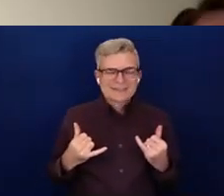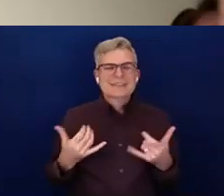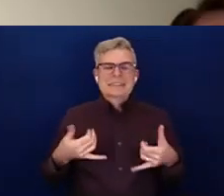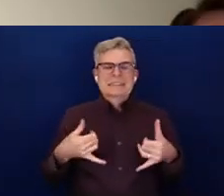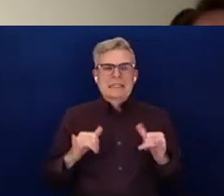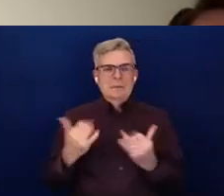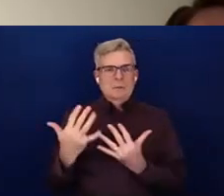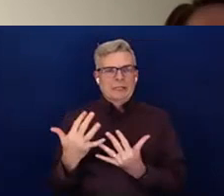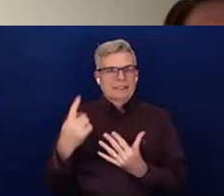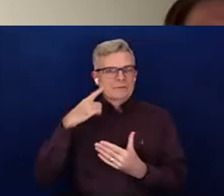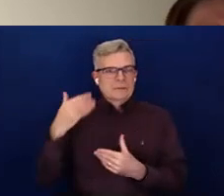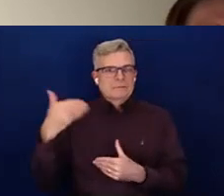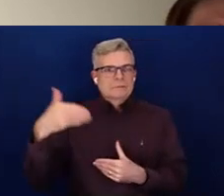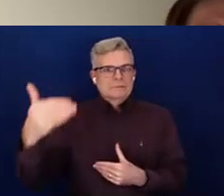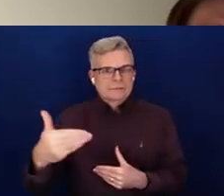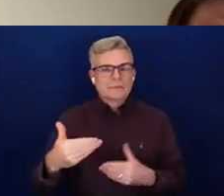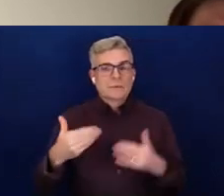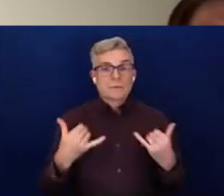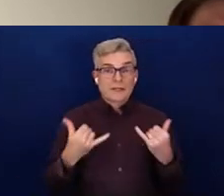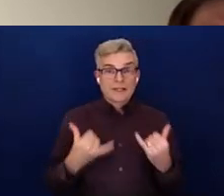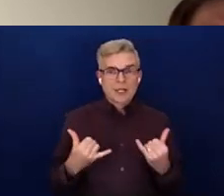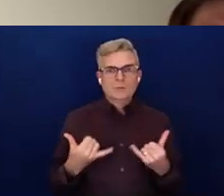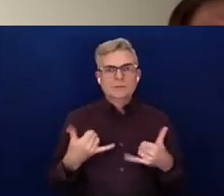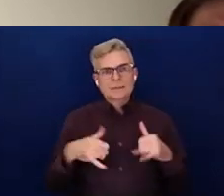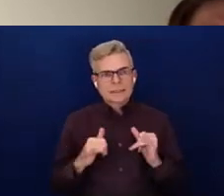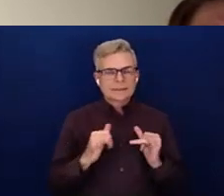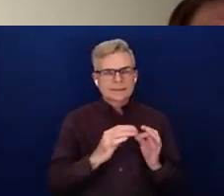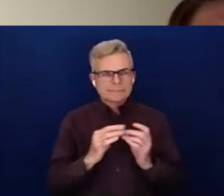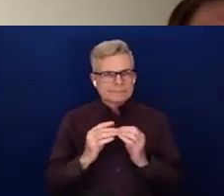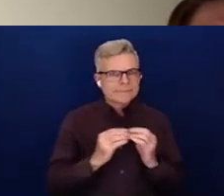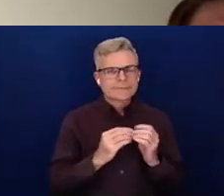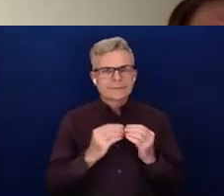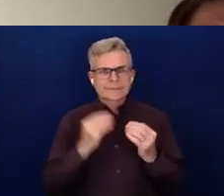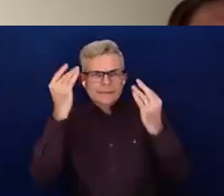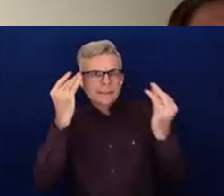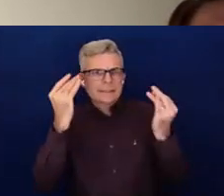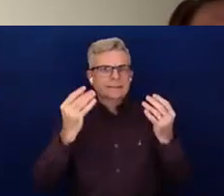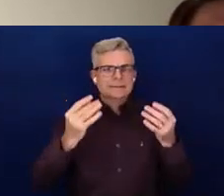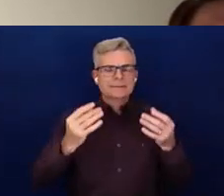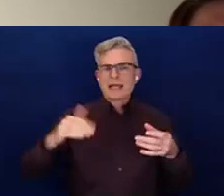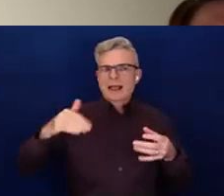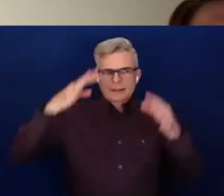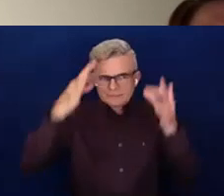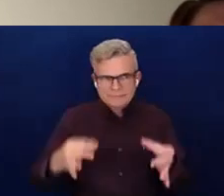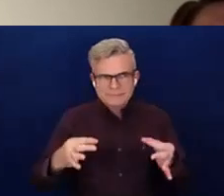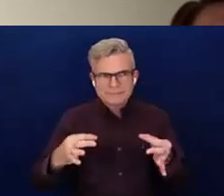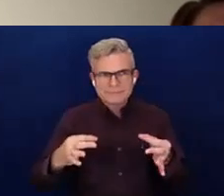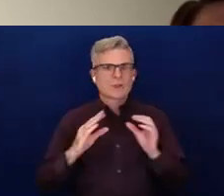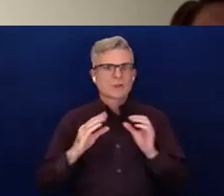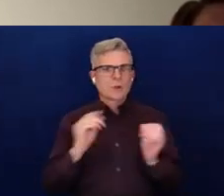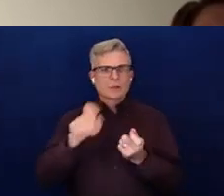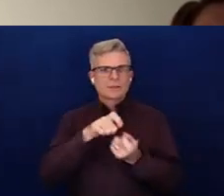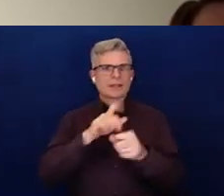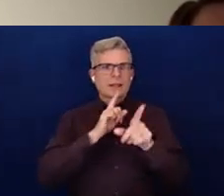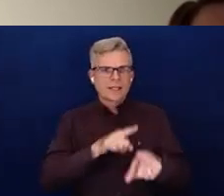happening. I don't know that there's any definitive answers just yet, but we're also working on putting some